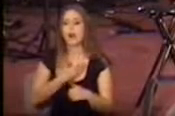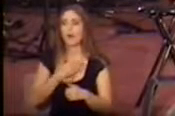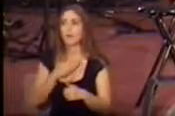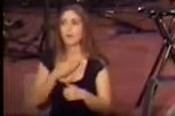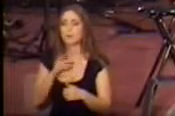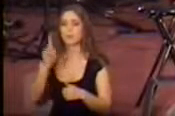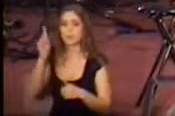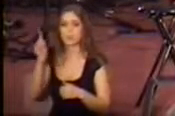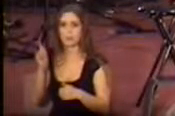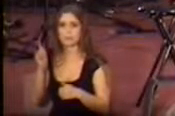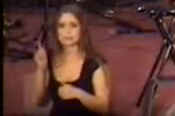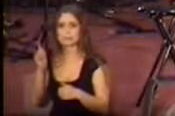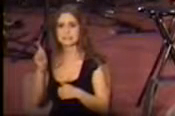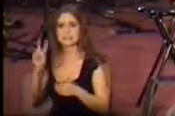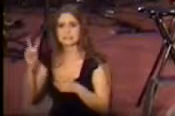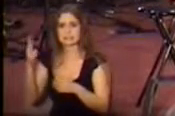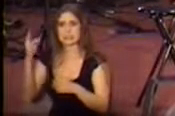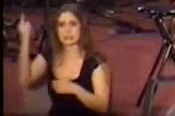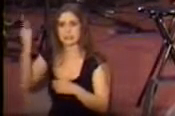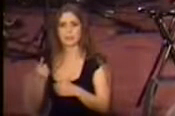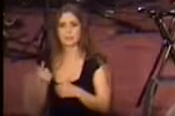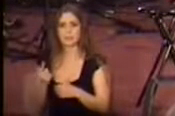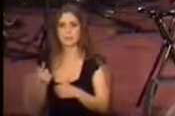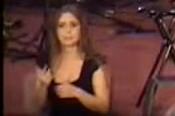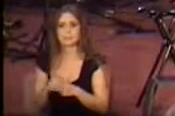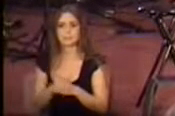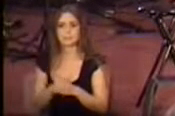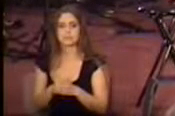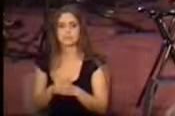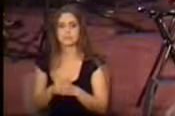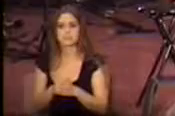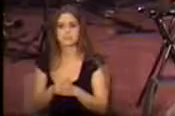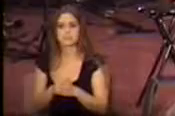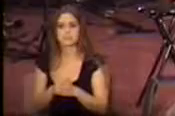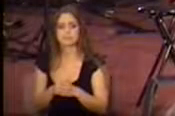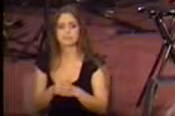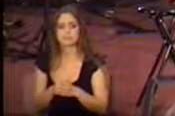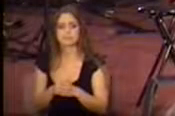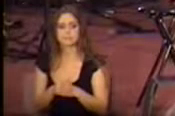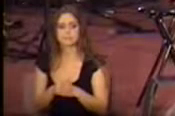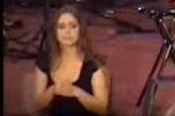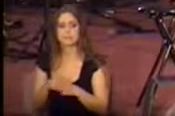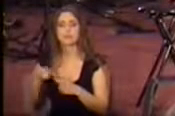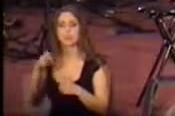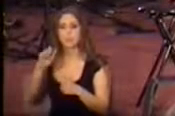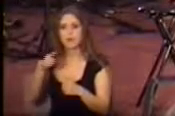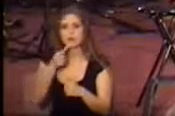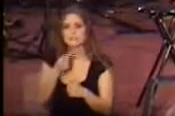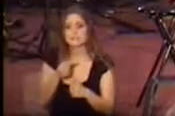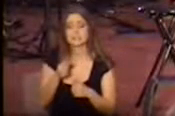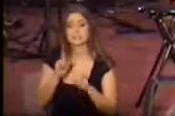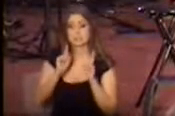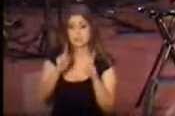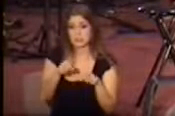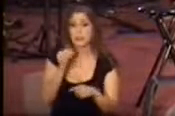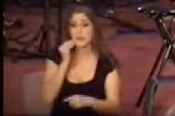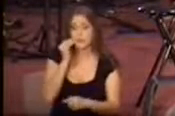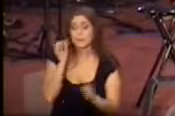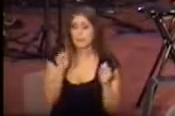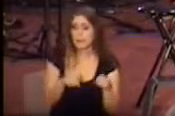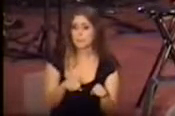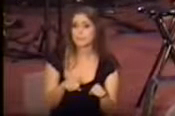of Christ, isn't it? Because here's in the final analysis, here's what Paul's saying. Yeah, I could go home. He even